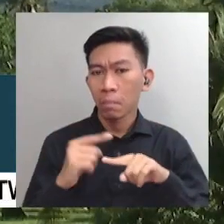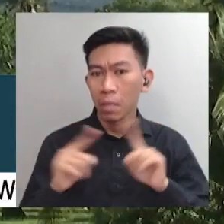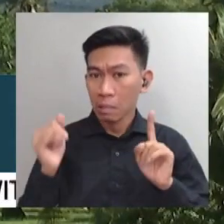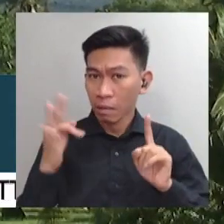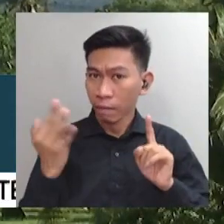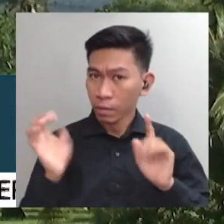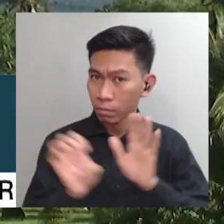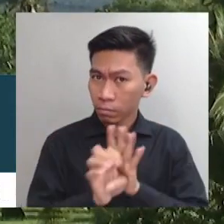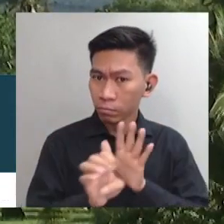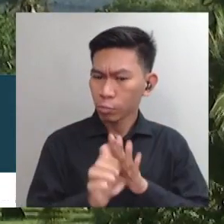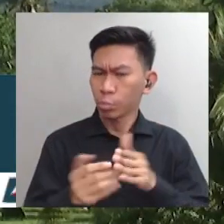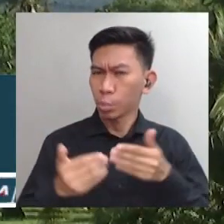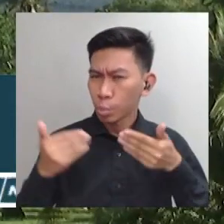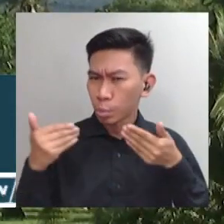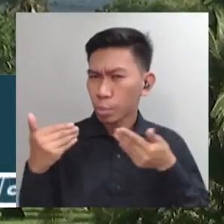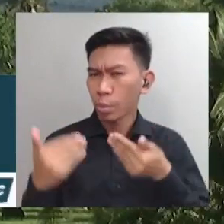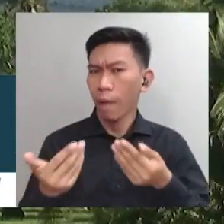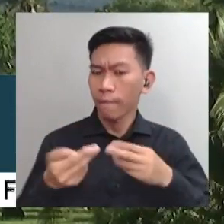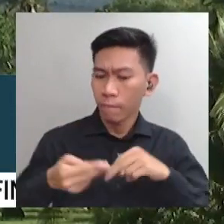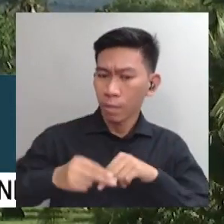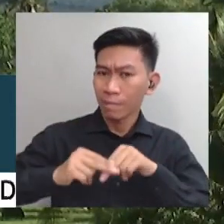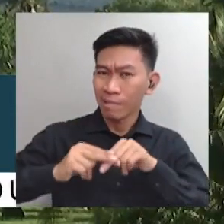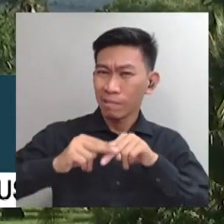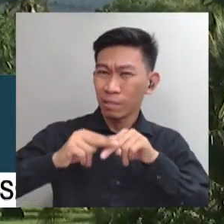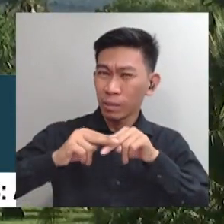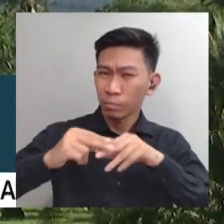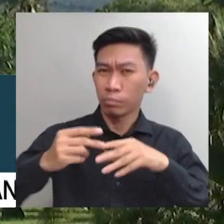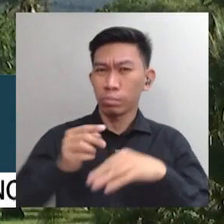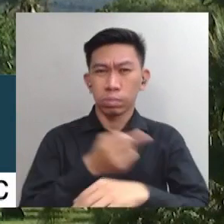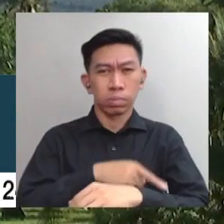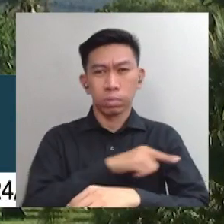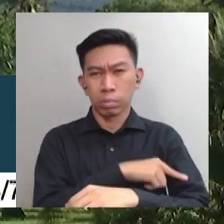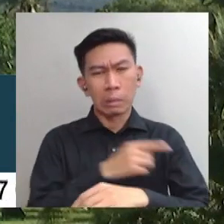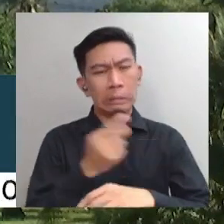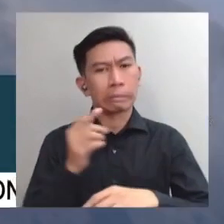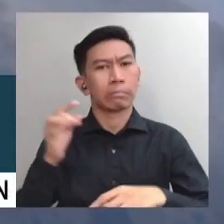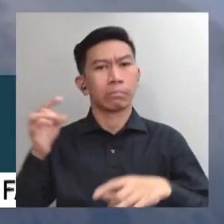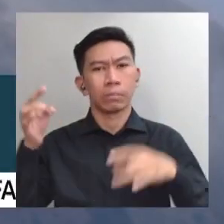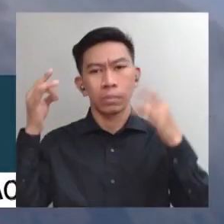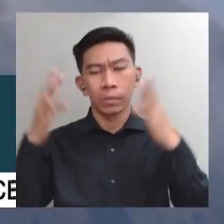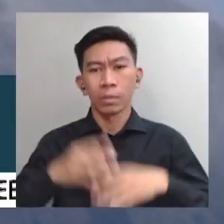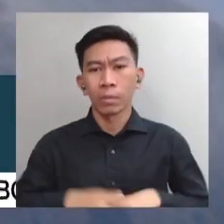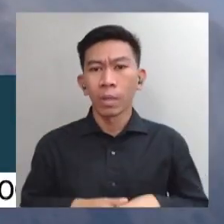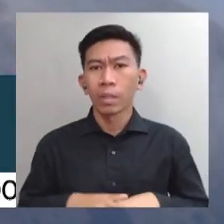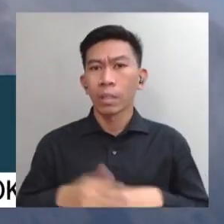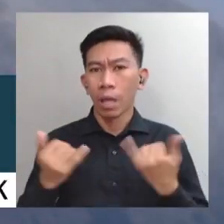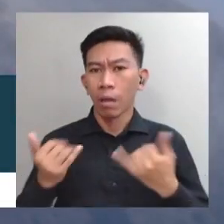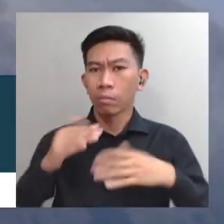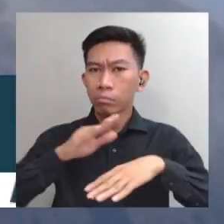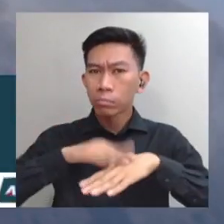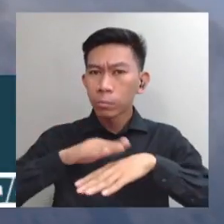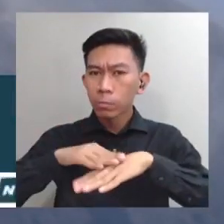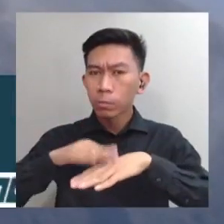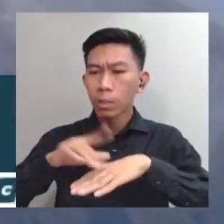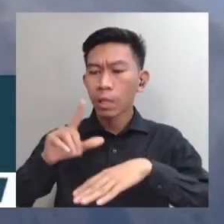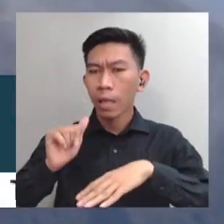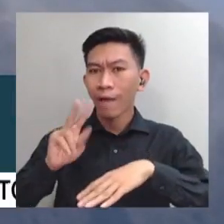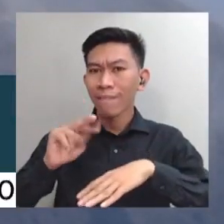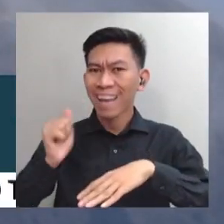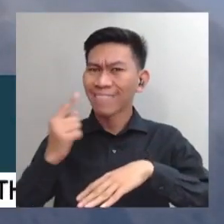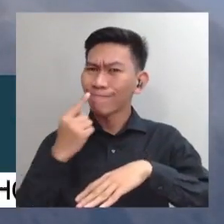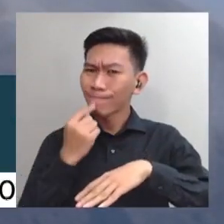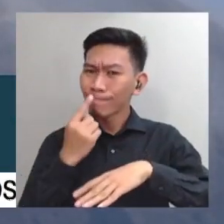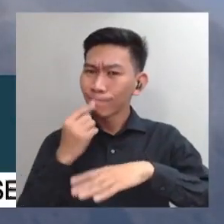continue to increase and with high magnitude. Well, a revised measurement of lava flow was released by PVOX in Misigali.